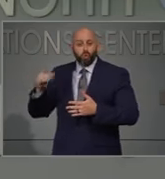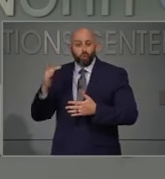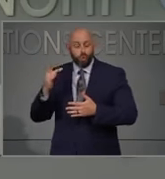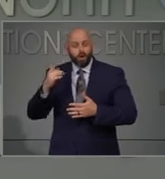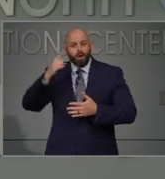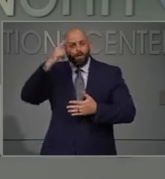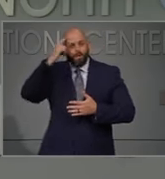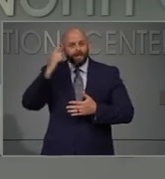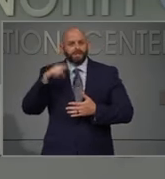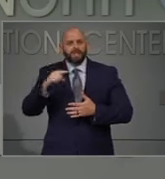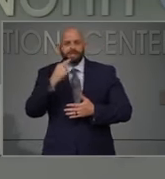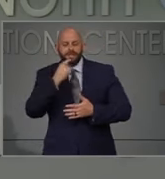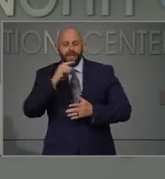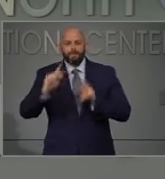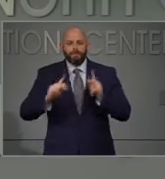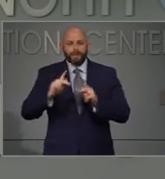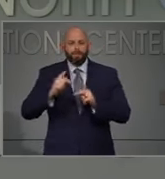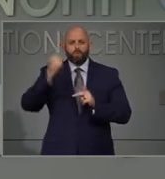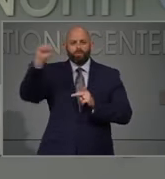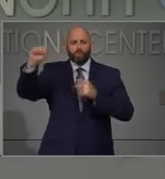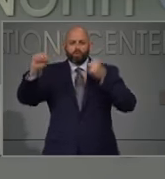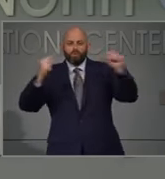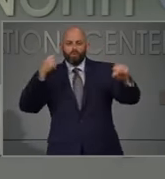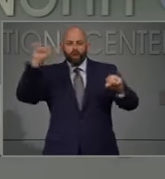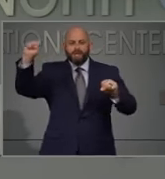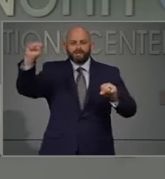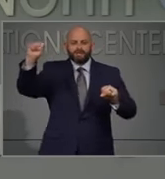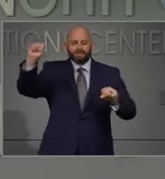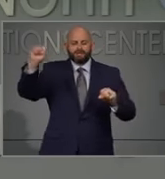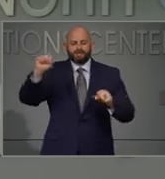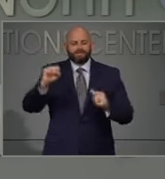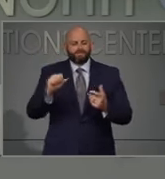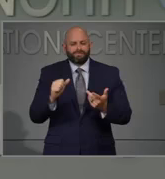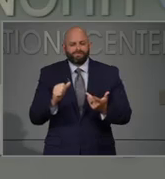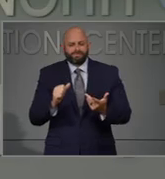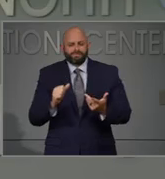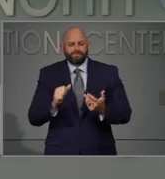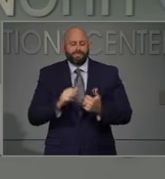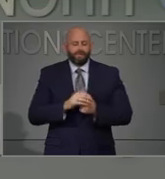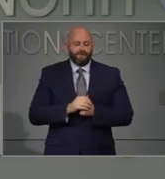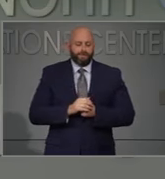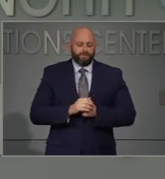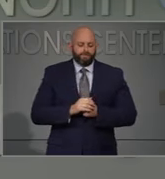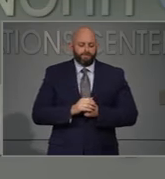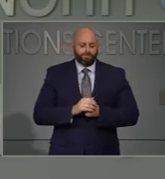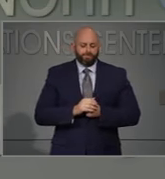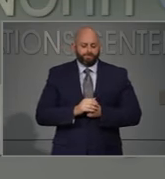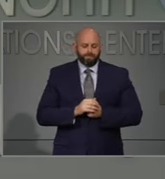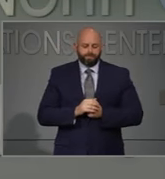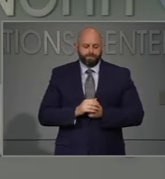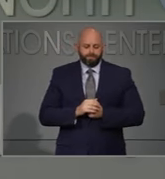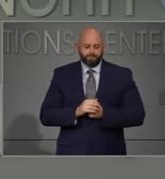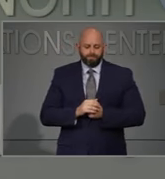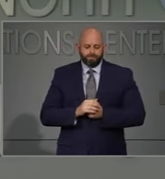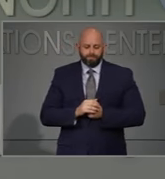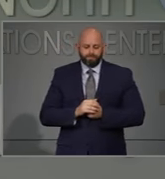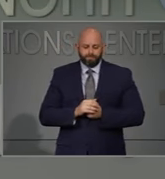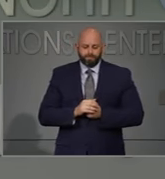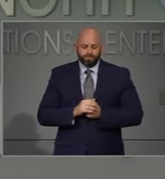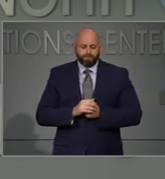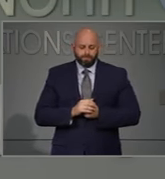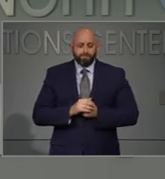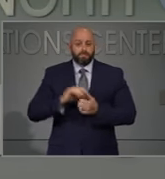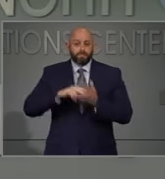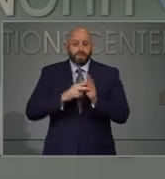special treatment because of whatever reason, that they're not subject